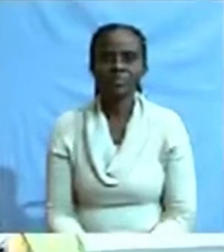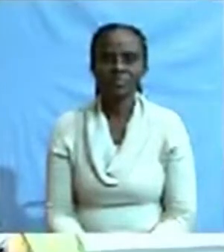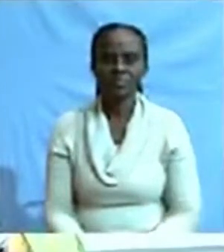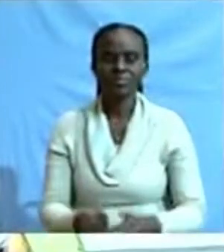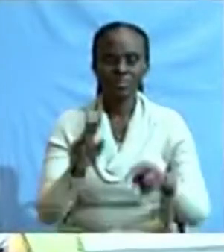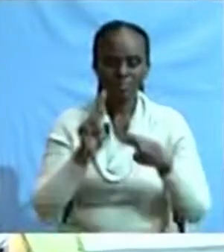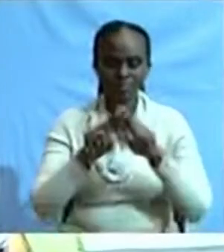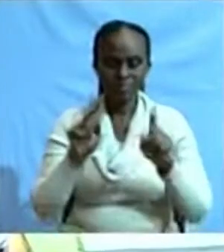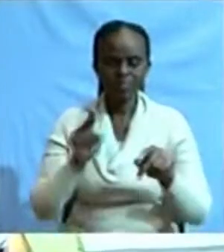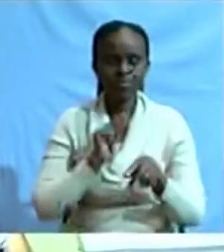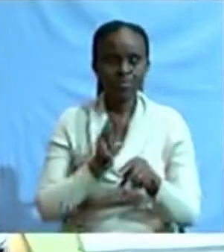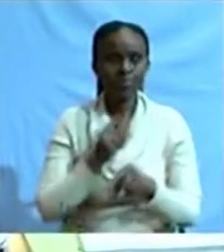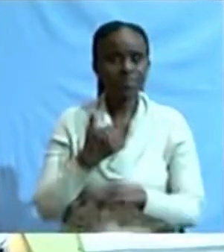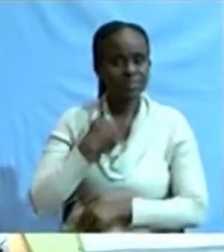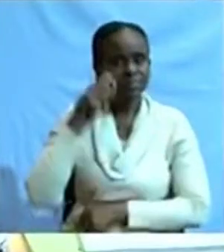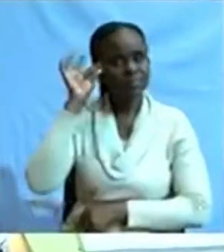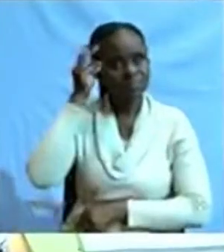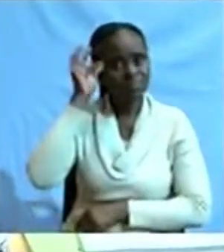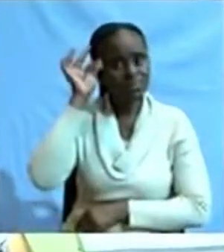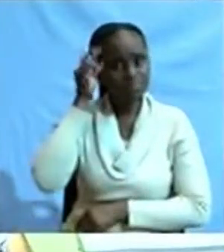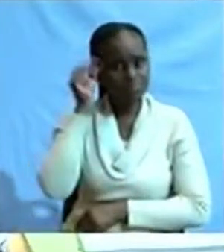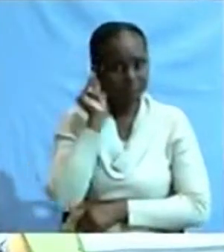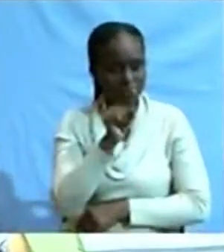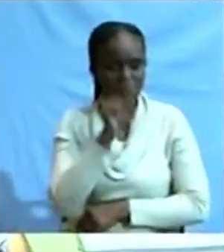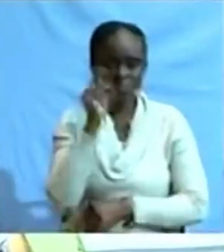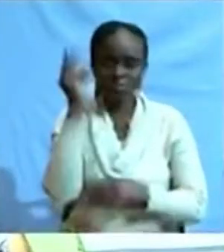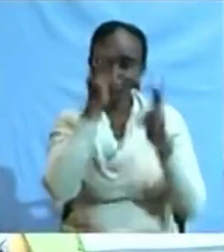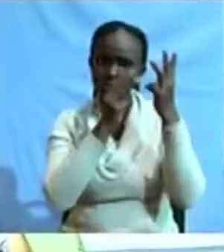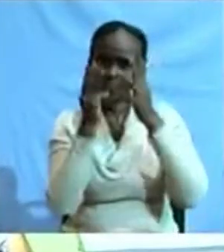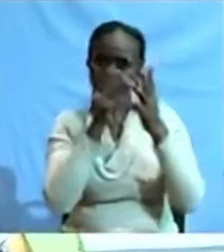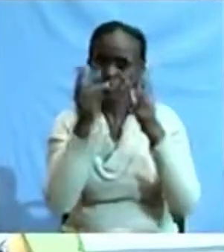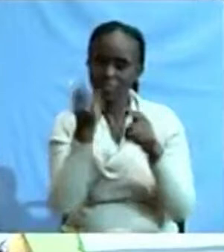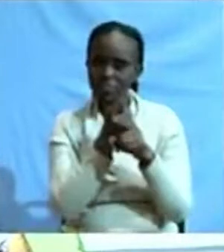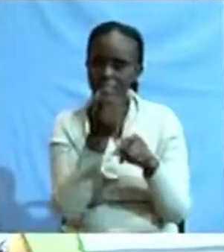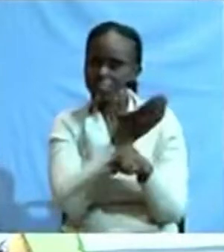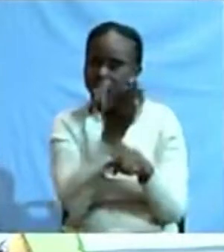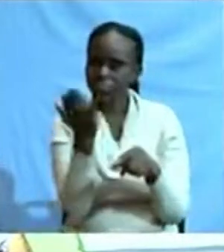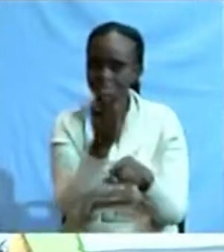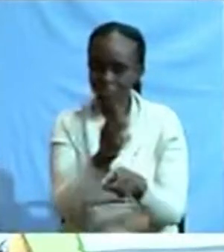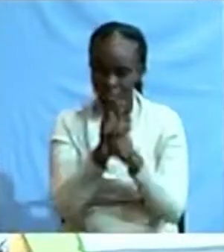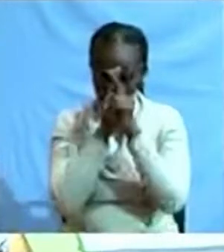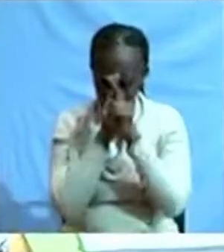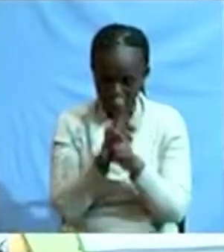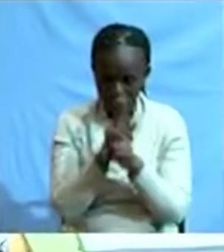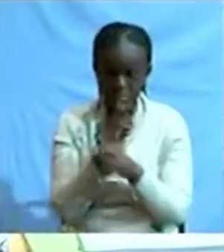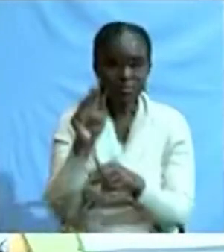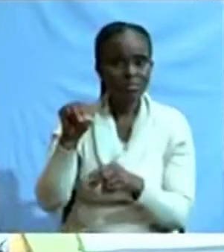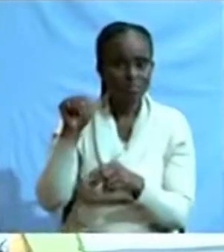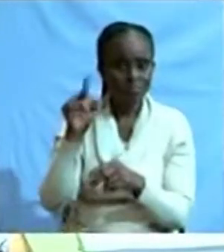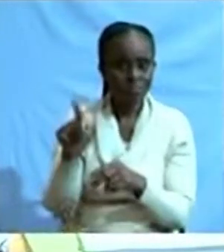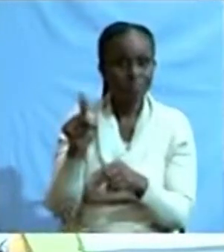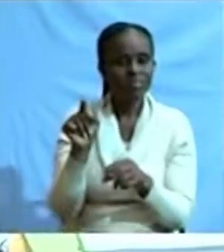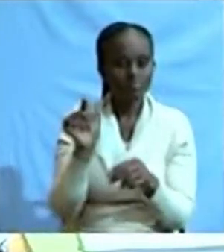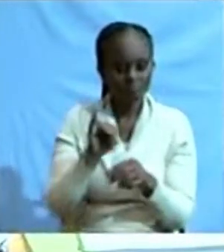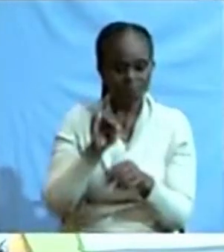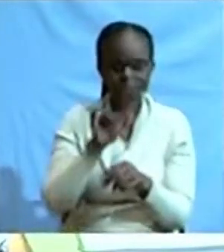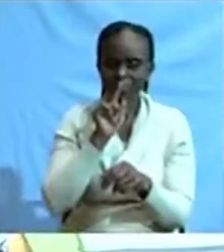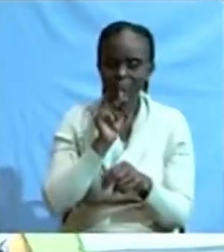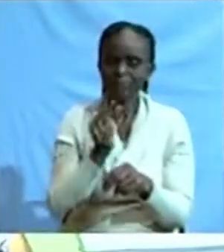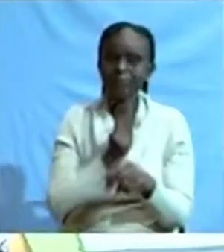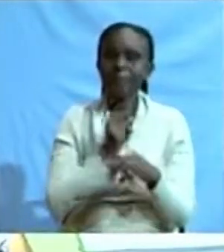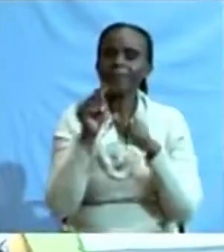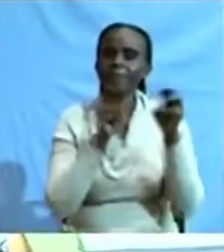Chair, we've taken note of the concern from the Honorable MP, and as management,